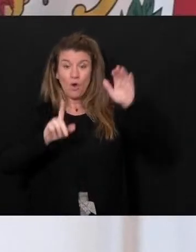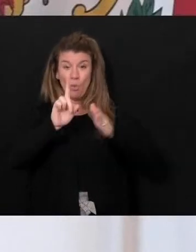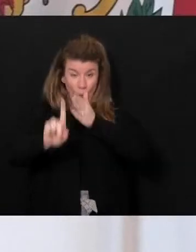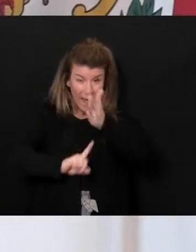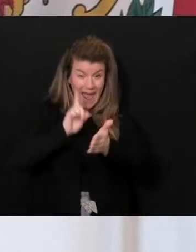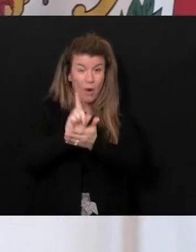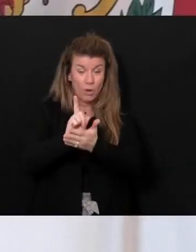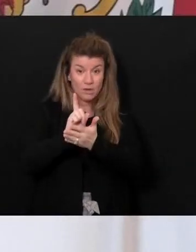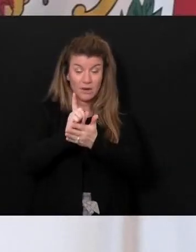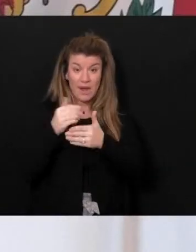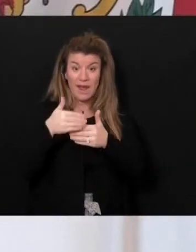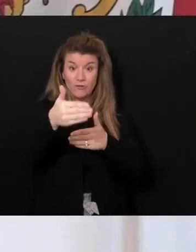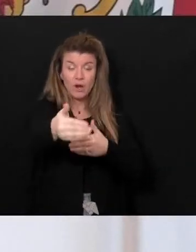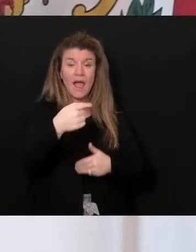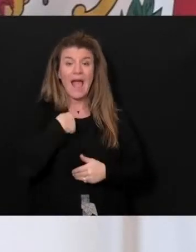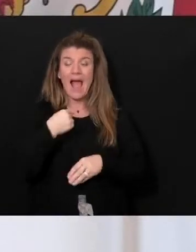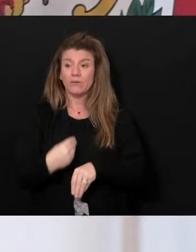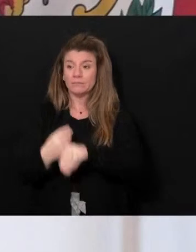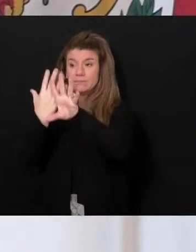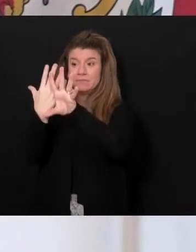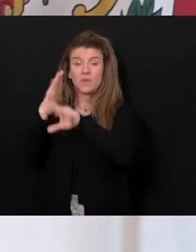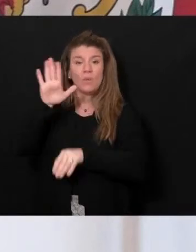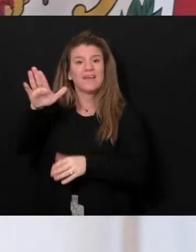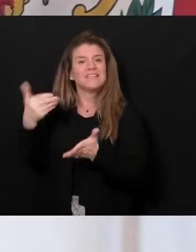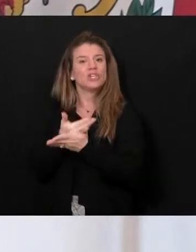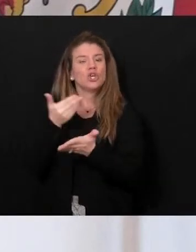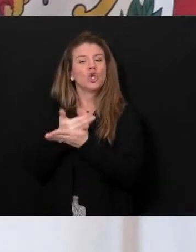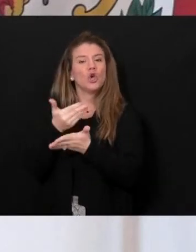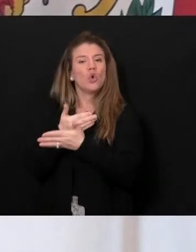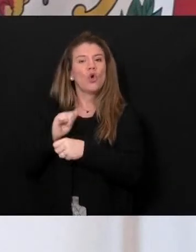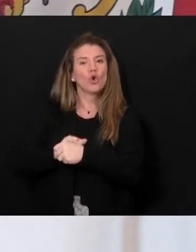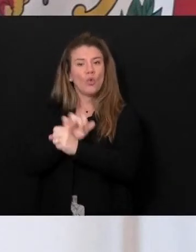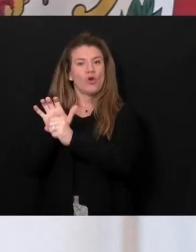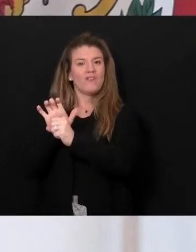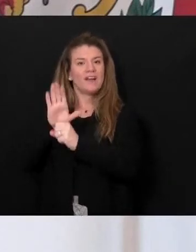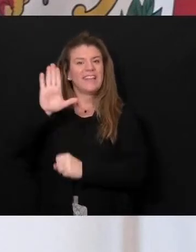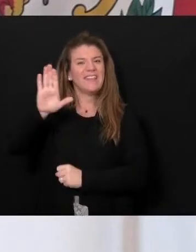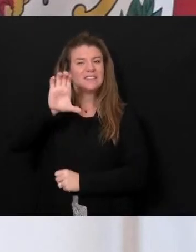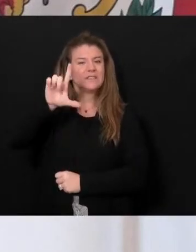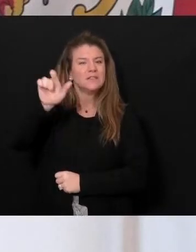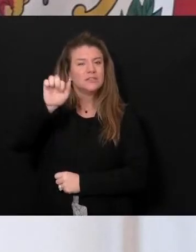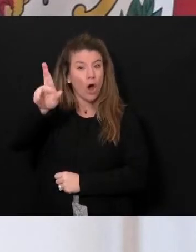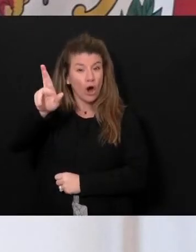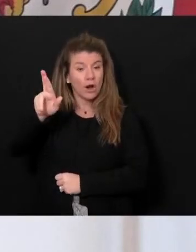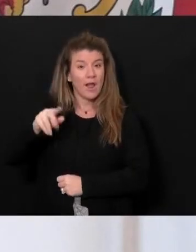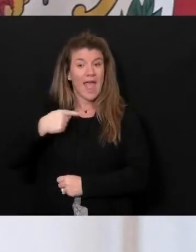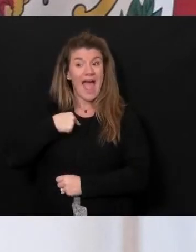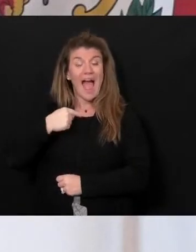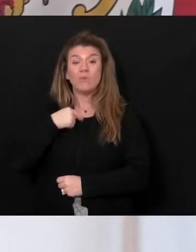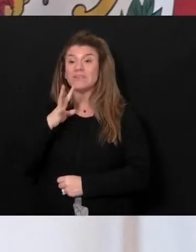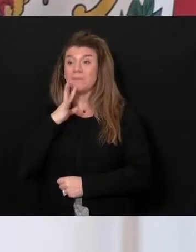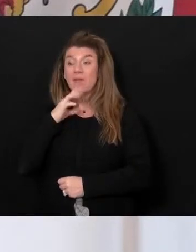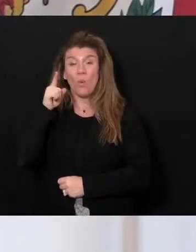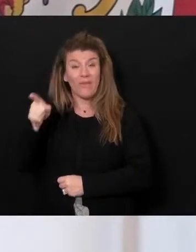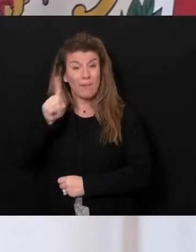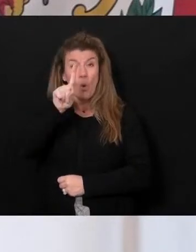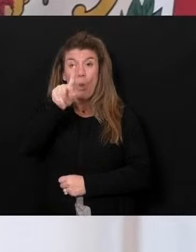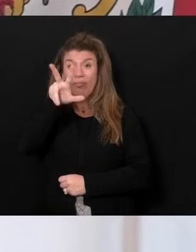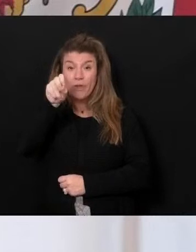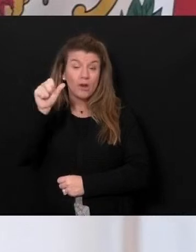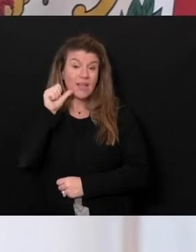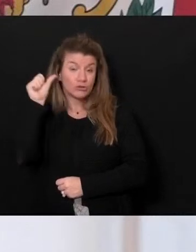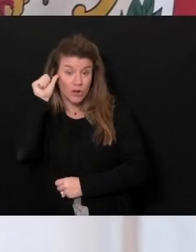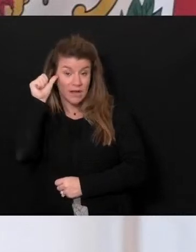know, I was on the phone with his new coronavirus czar. I was on the phone at 1:30 with him